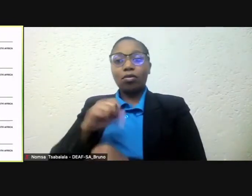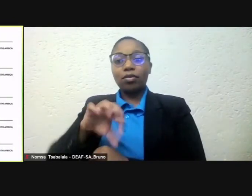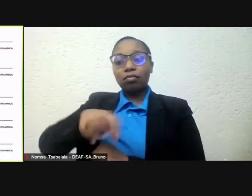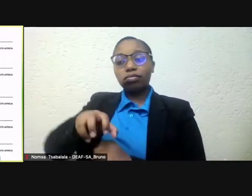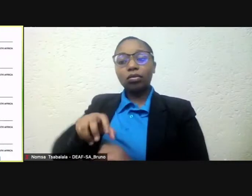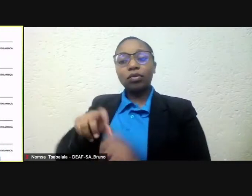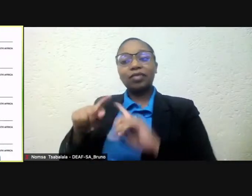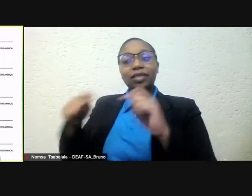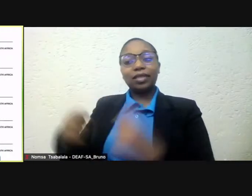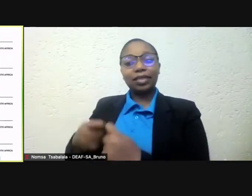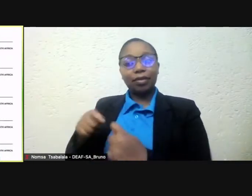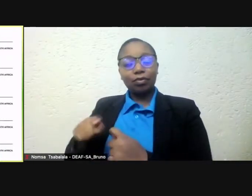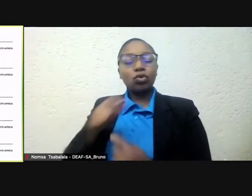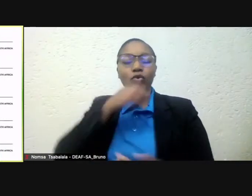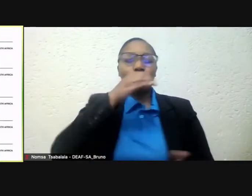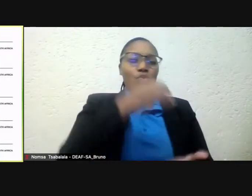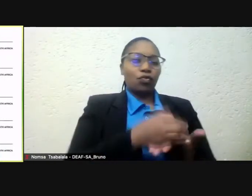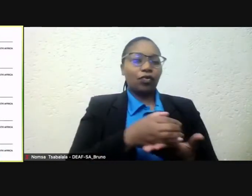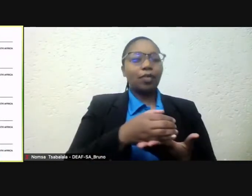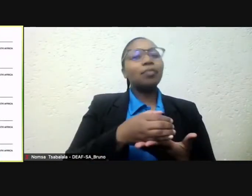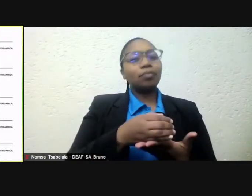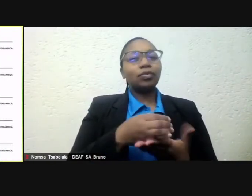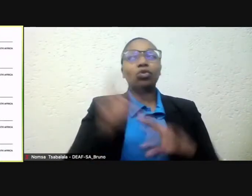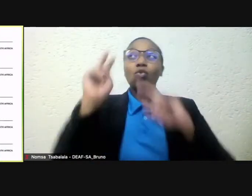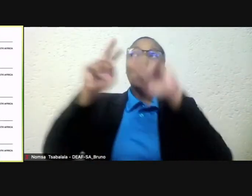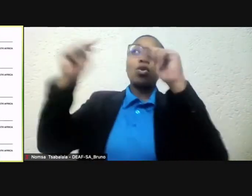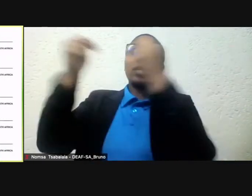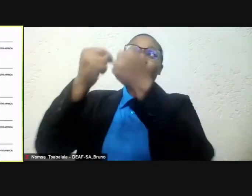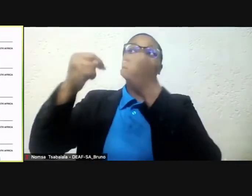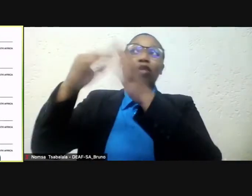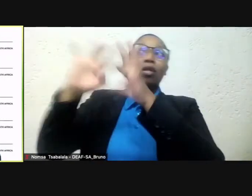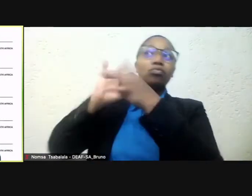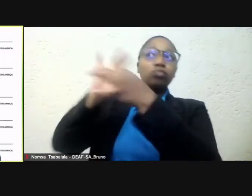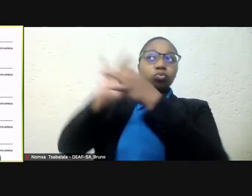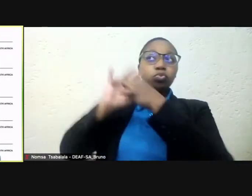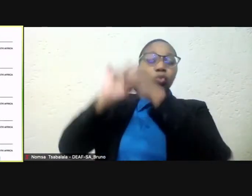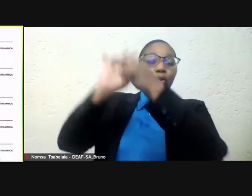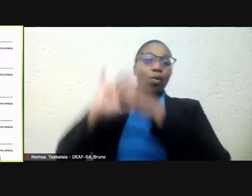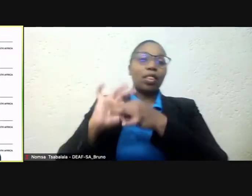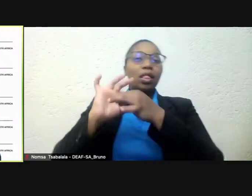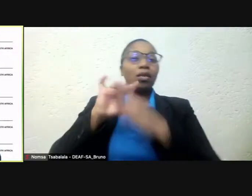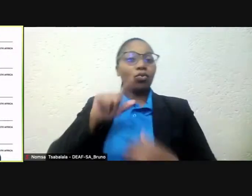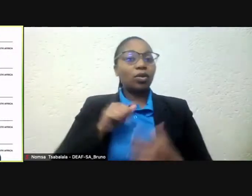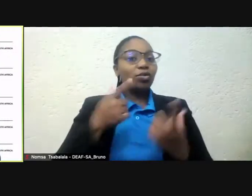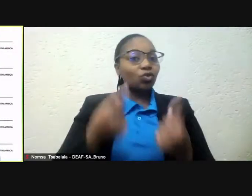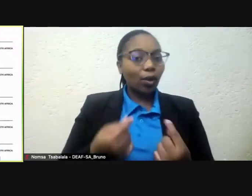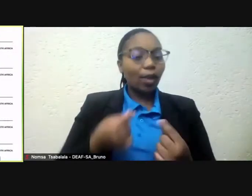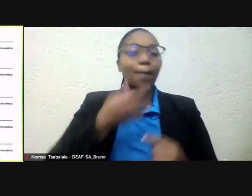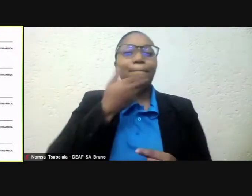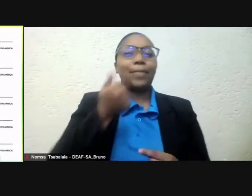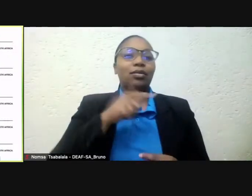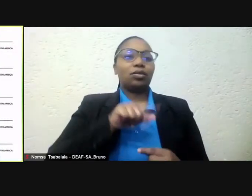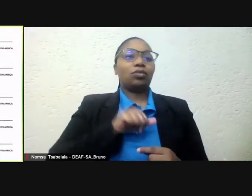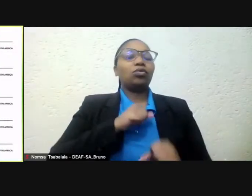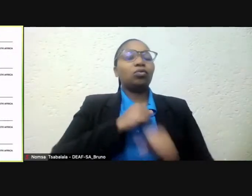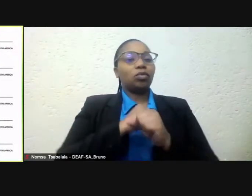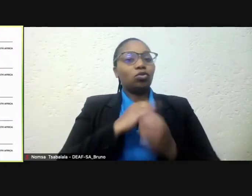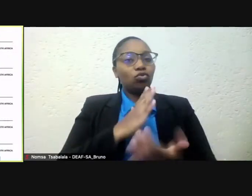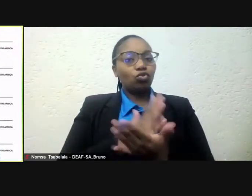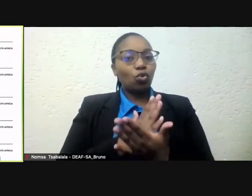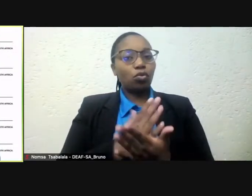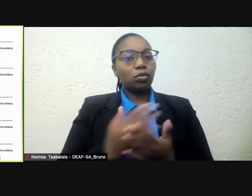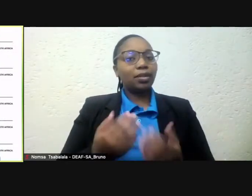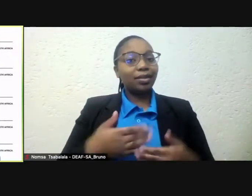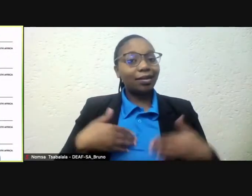that we are doing everything possible to make sure that we can handle the provision of health services